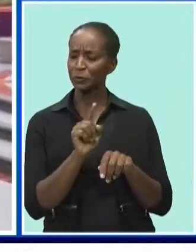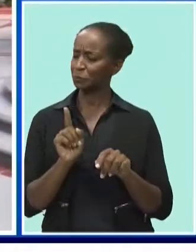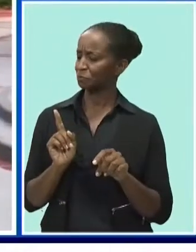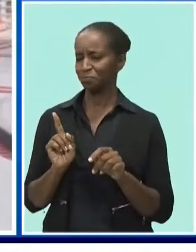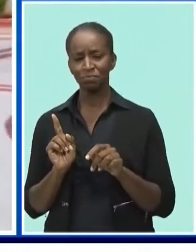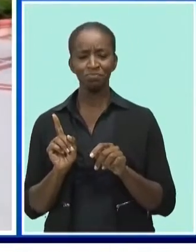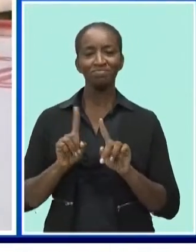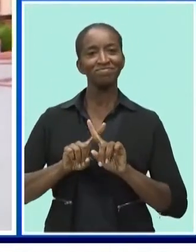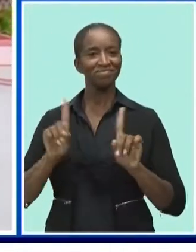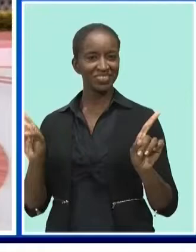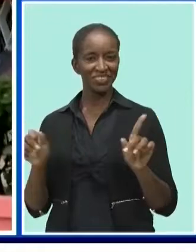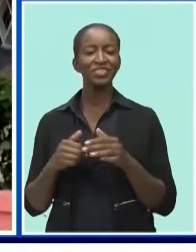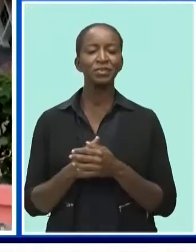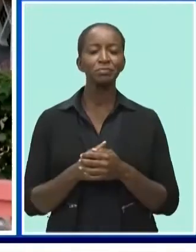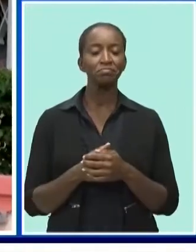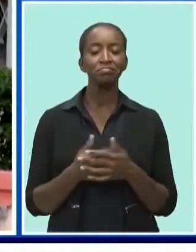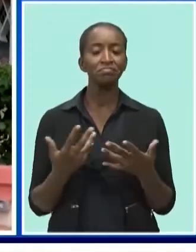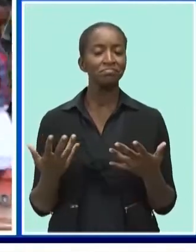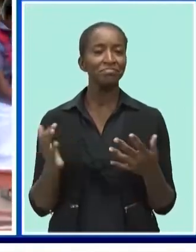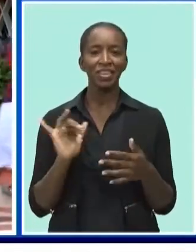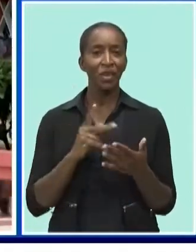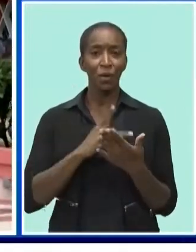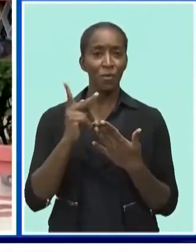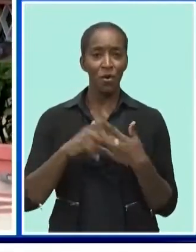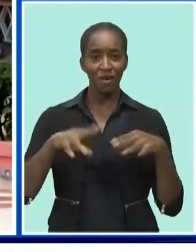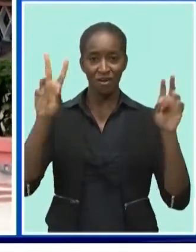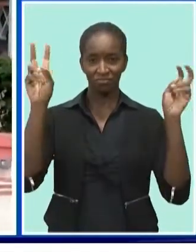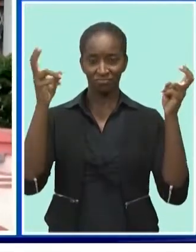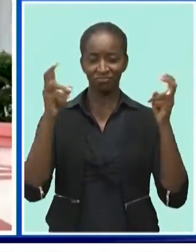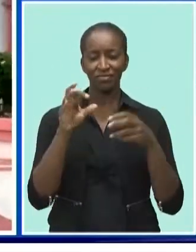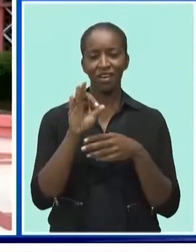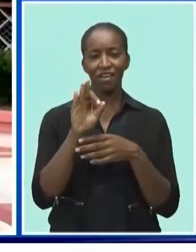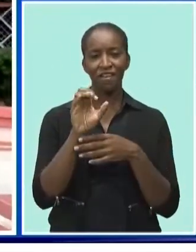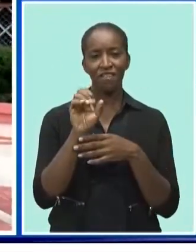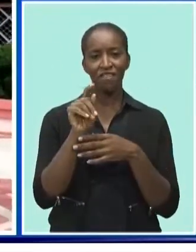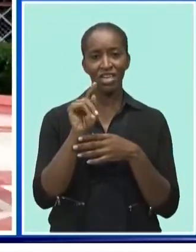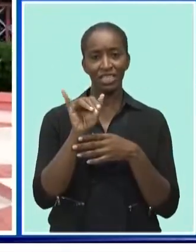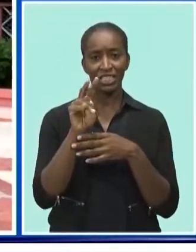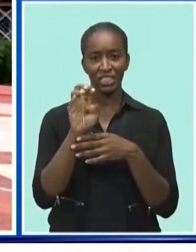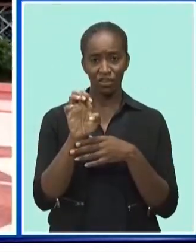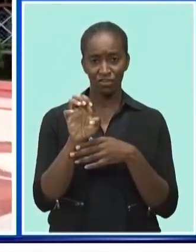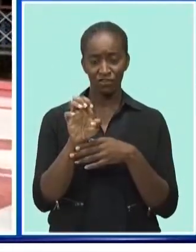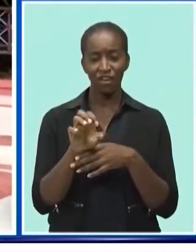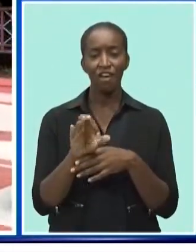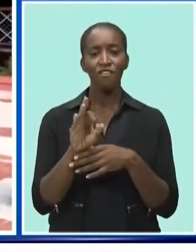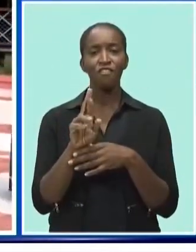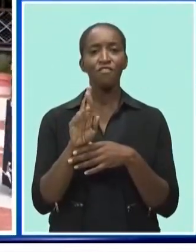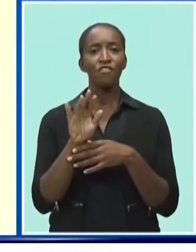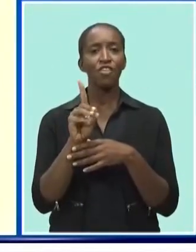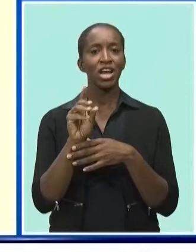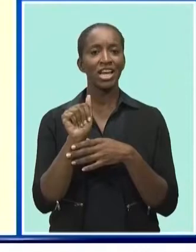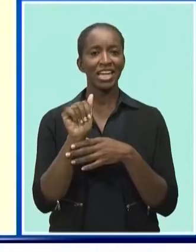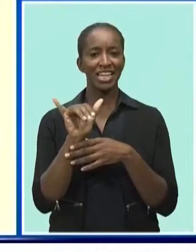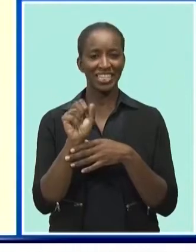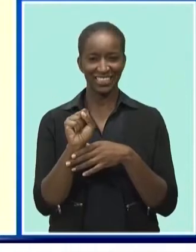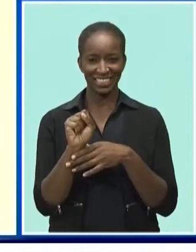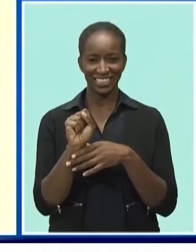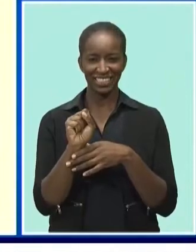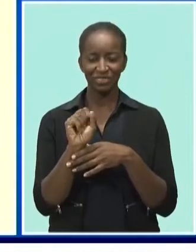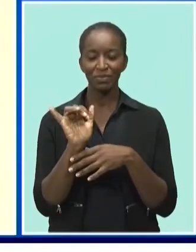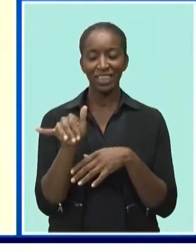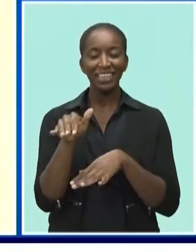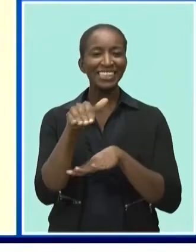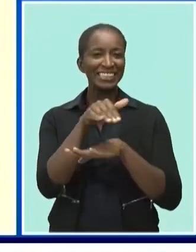being called Festive Fridays, a nighttime craft market set to take place at Pelican Village. It has bugged